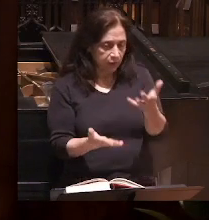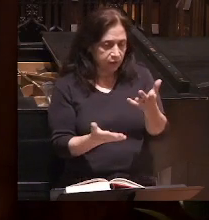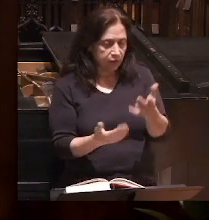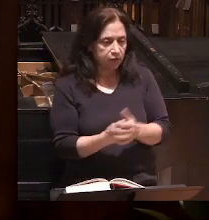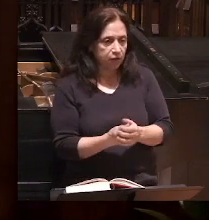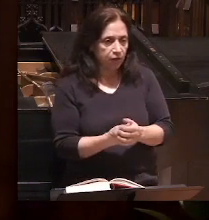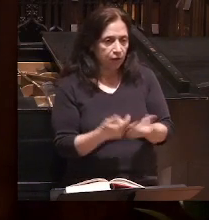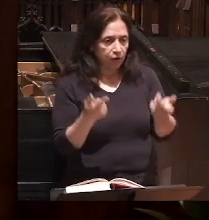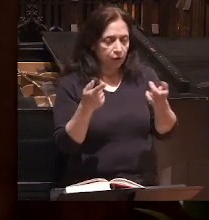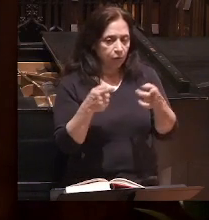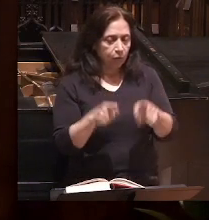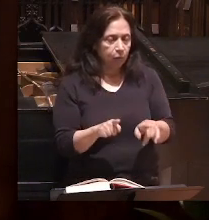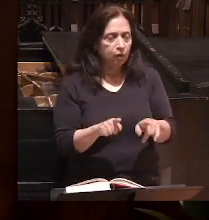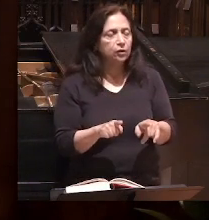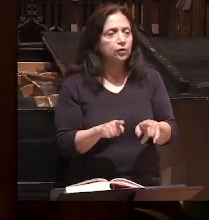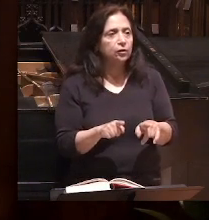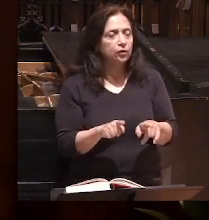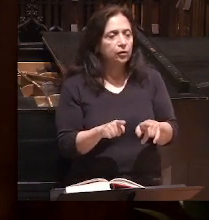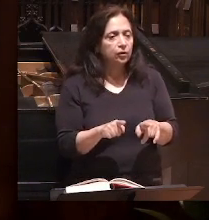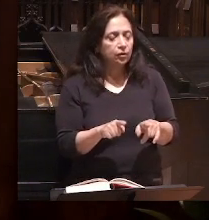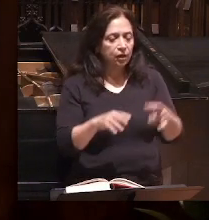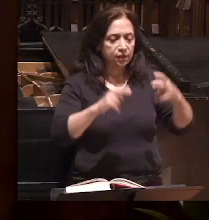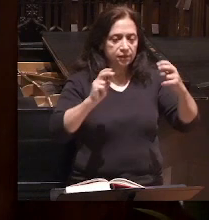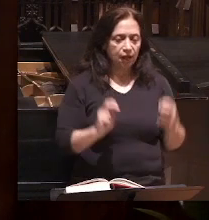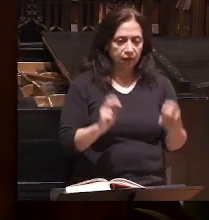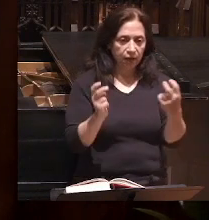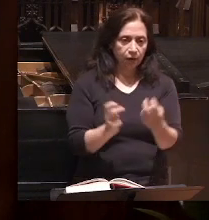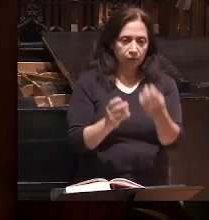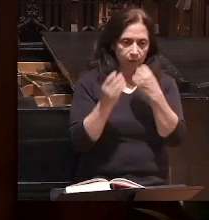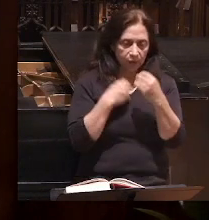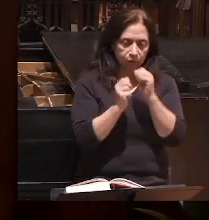that when they sat down to have a meal together,